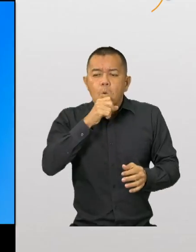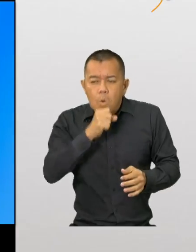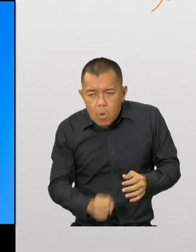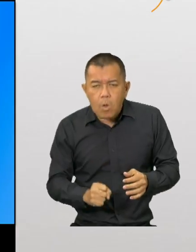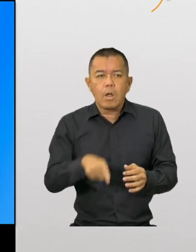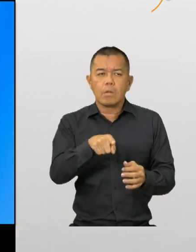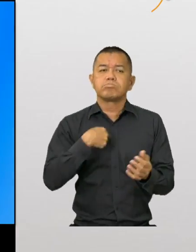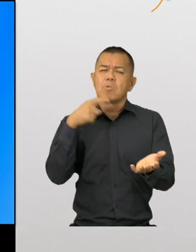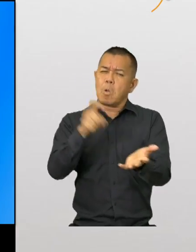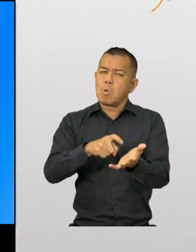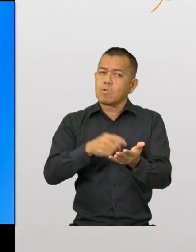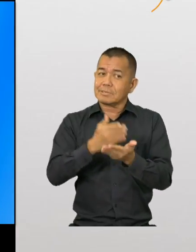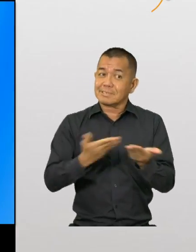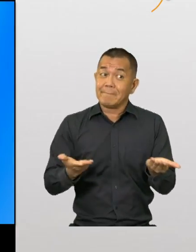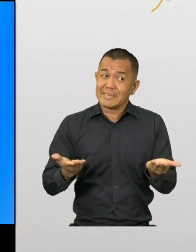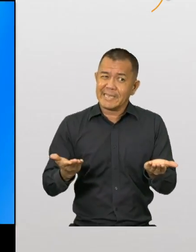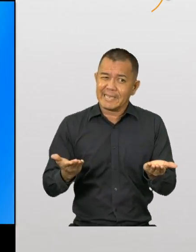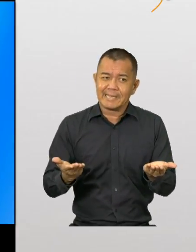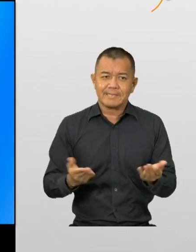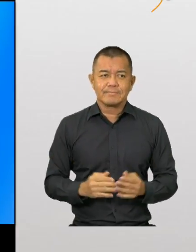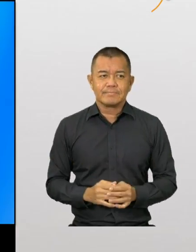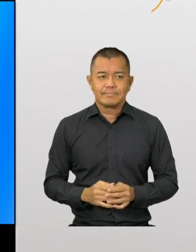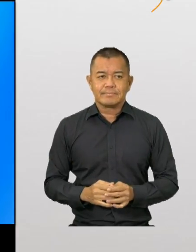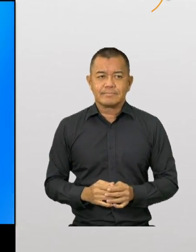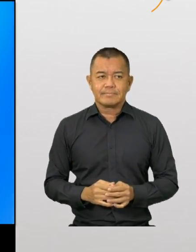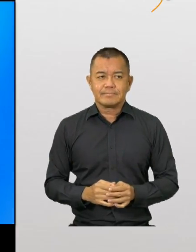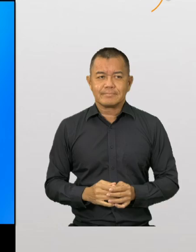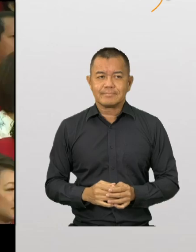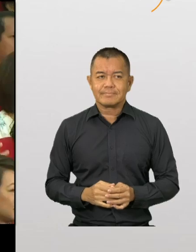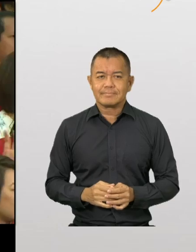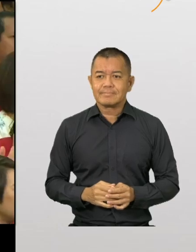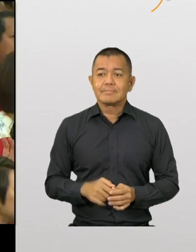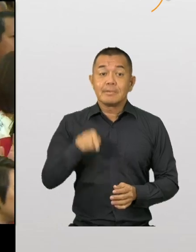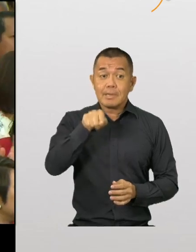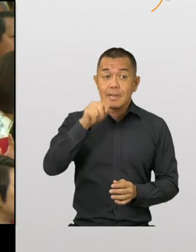The government will work out a Merdeka generation package.